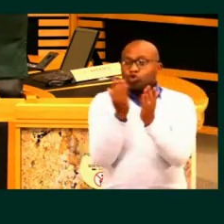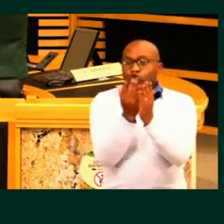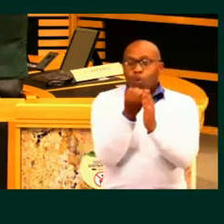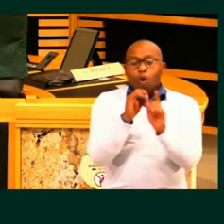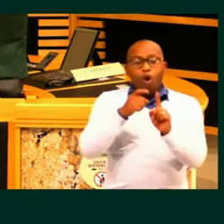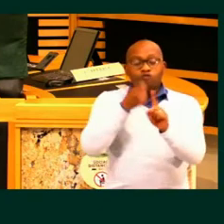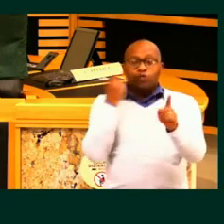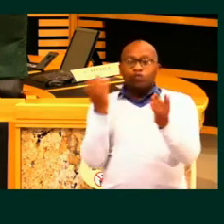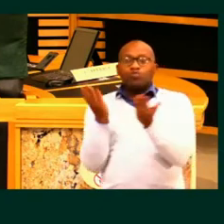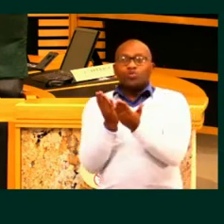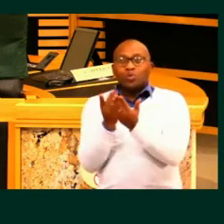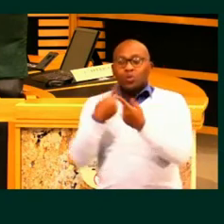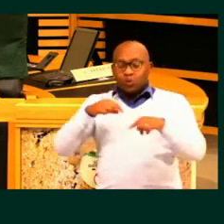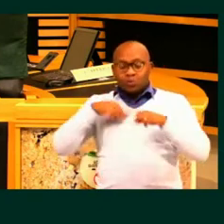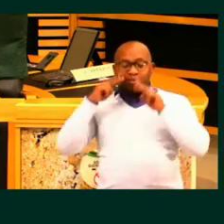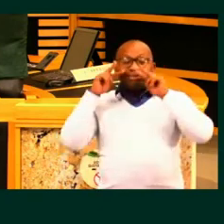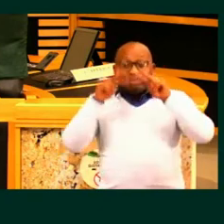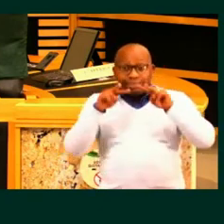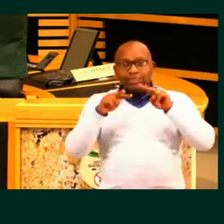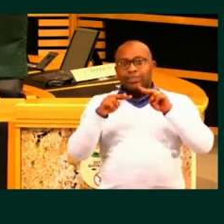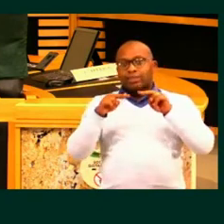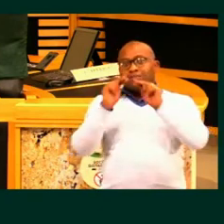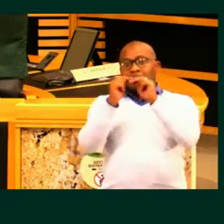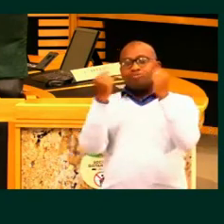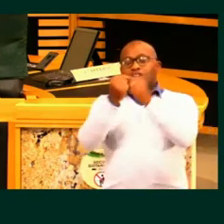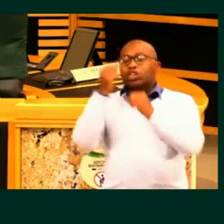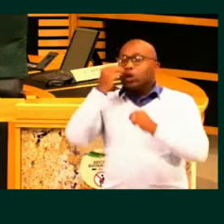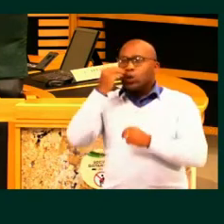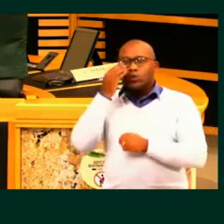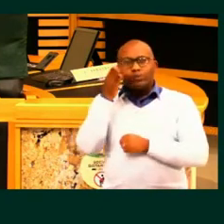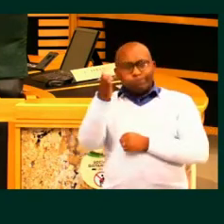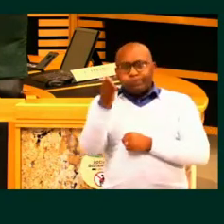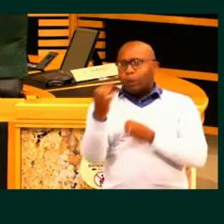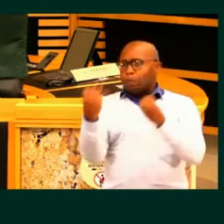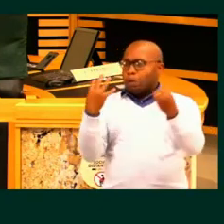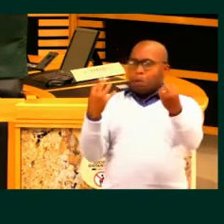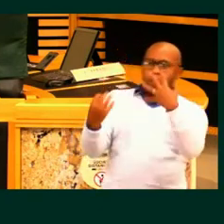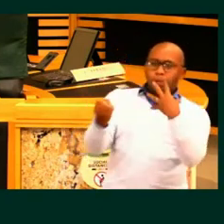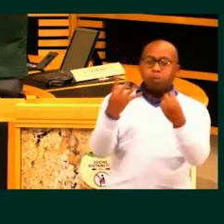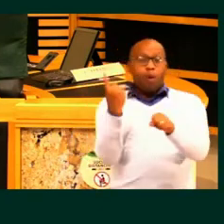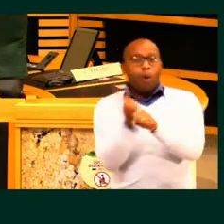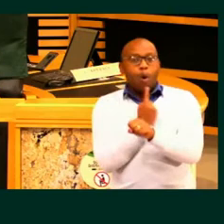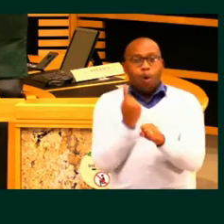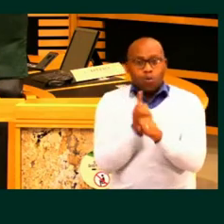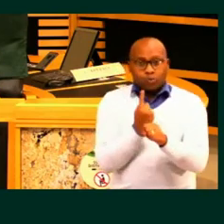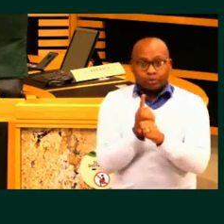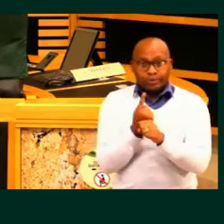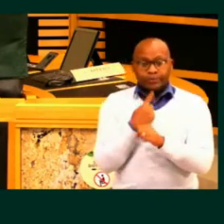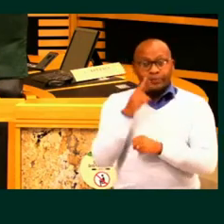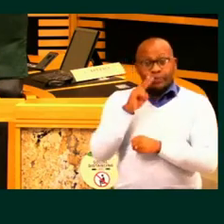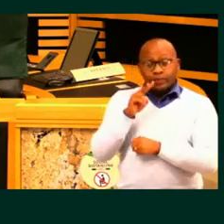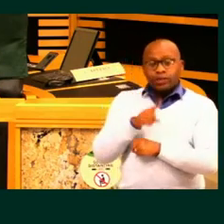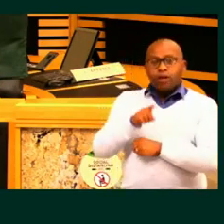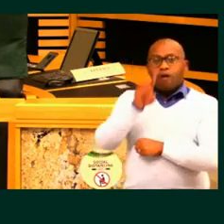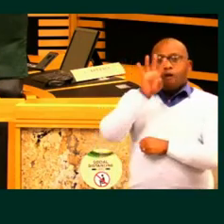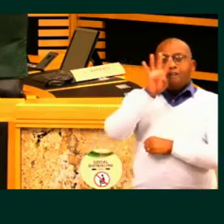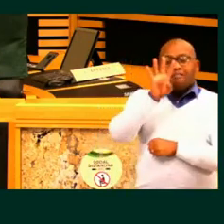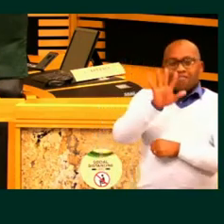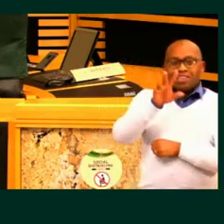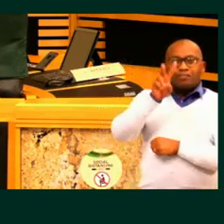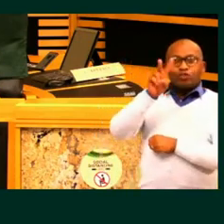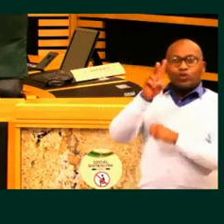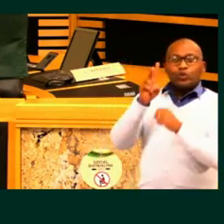headlines nationally in the past 3 years more than 452 cases of sexual